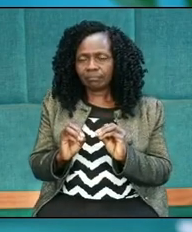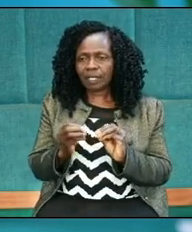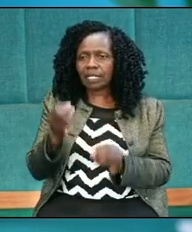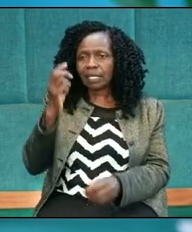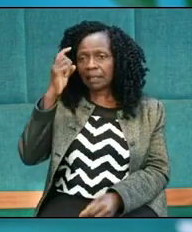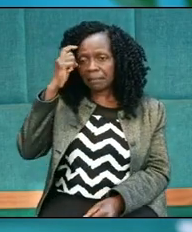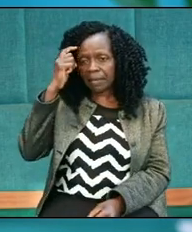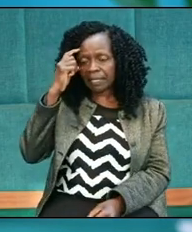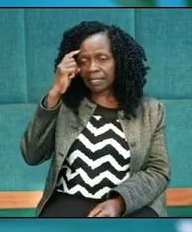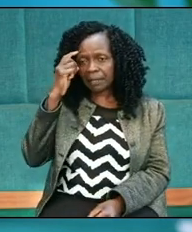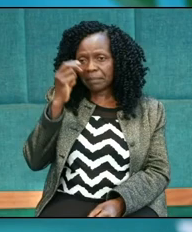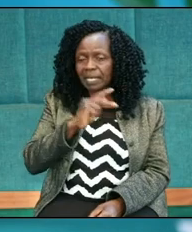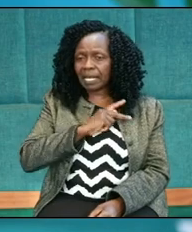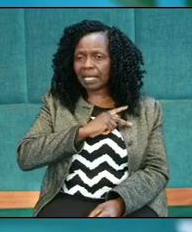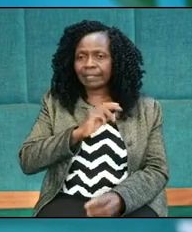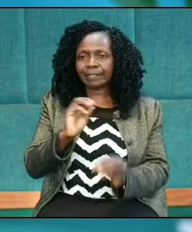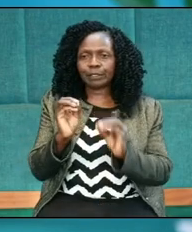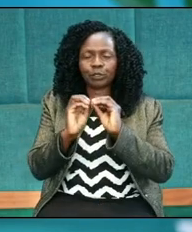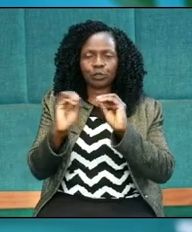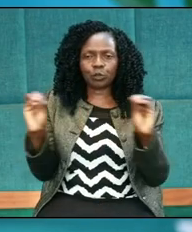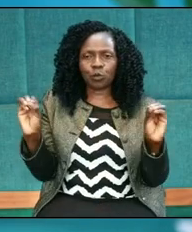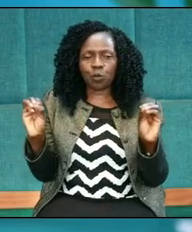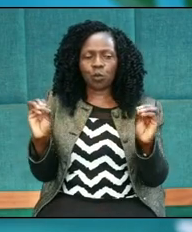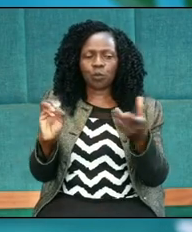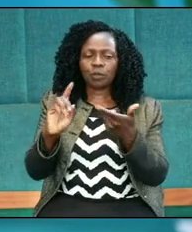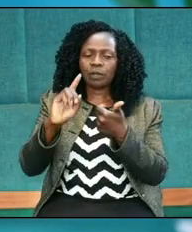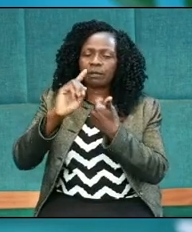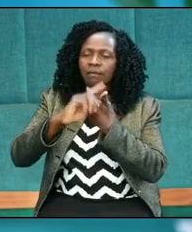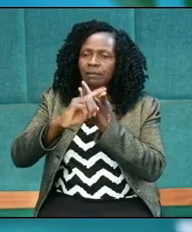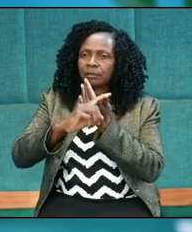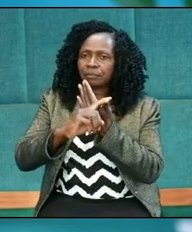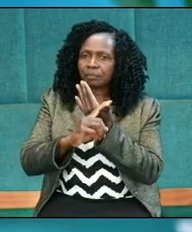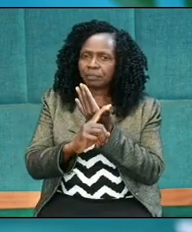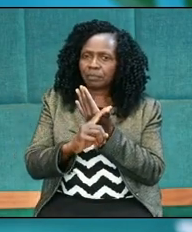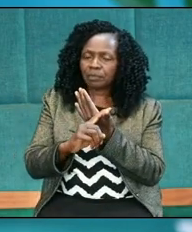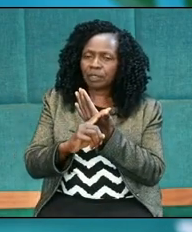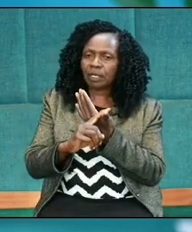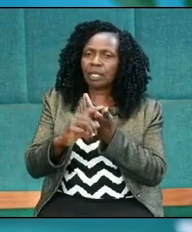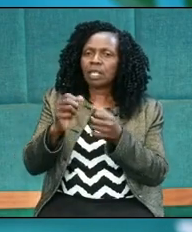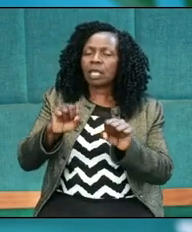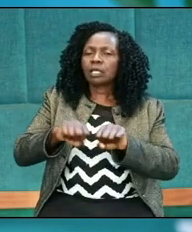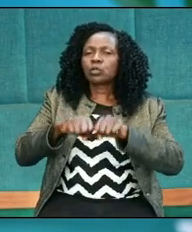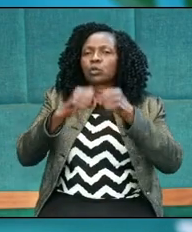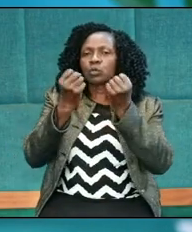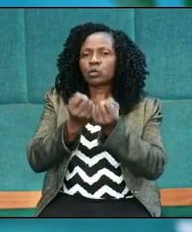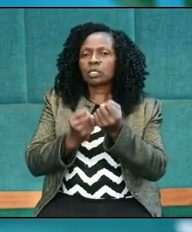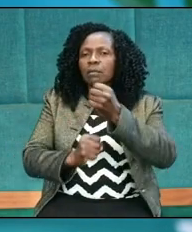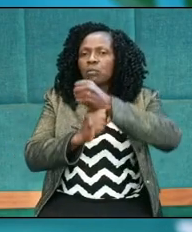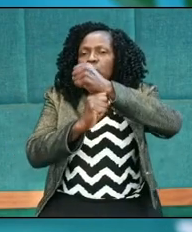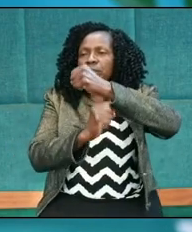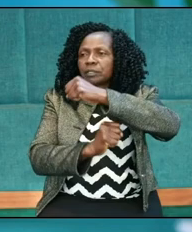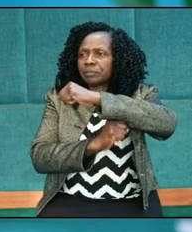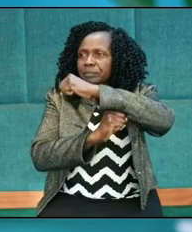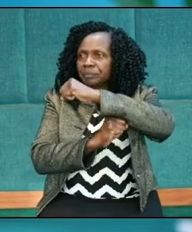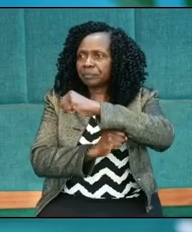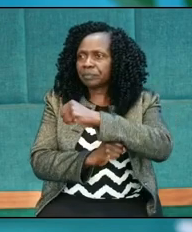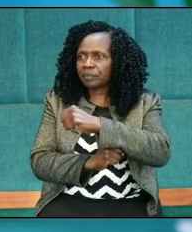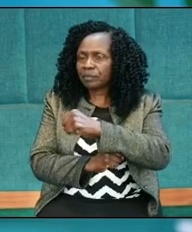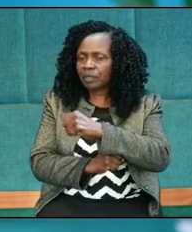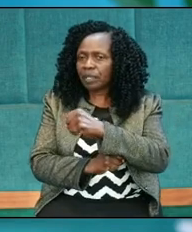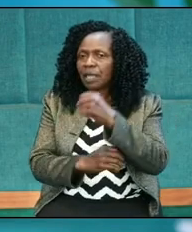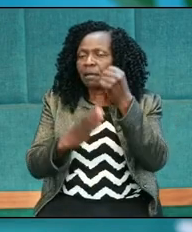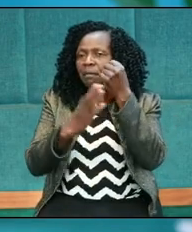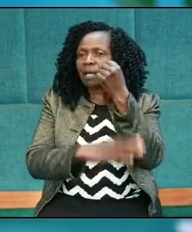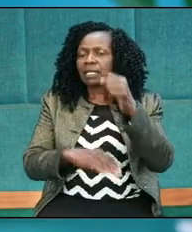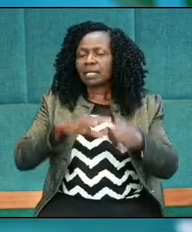cannot be very kind. Number five is the social support. I mentioned about this. Unfortunately, we